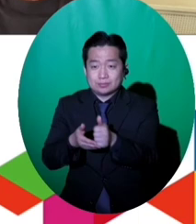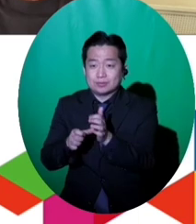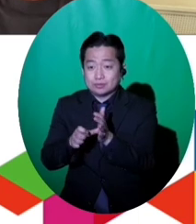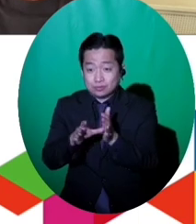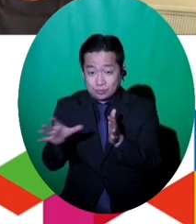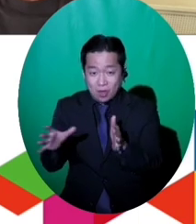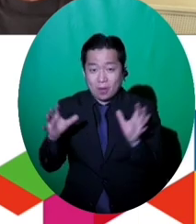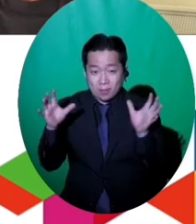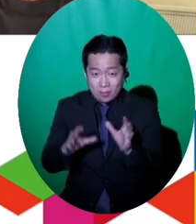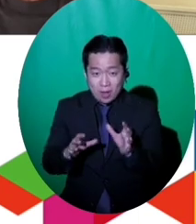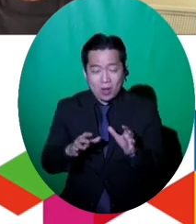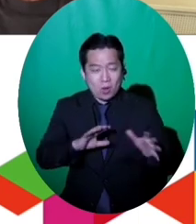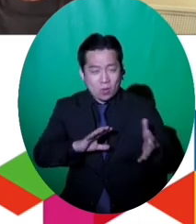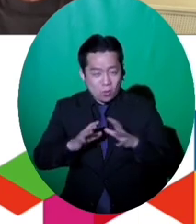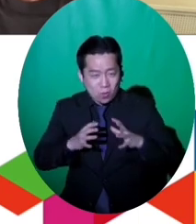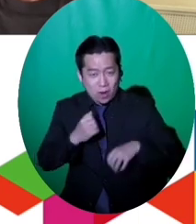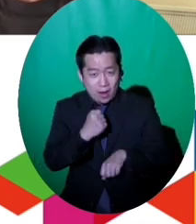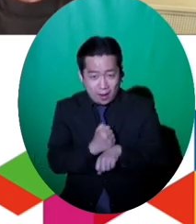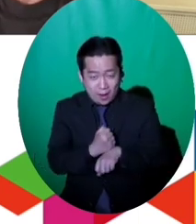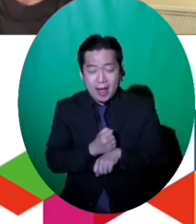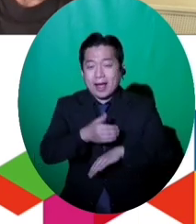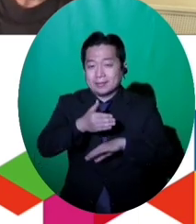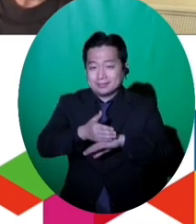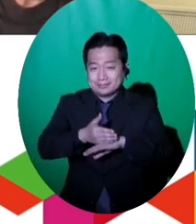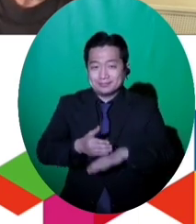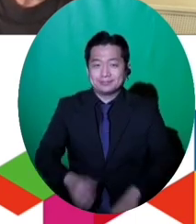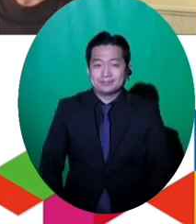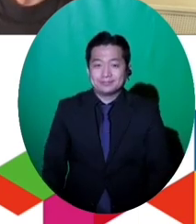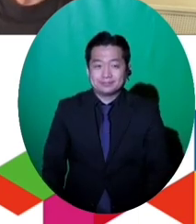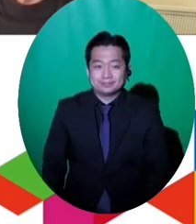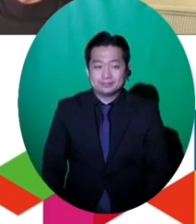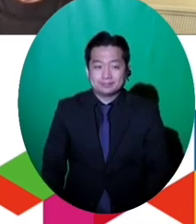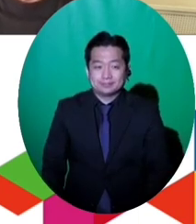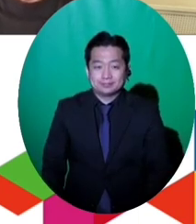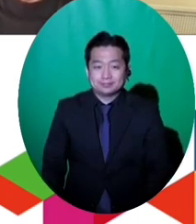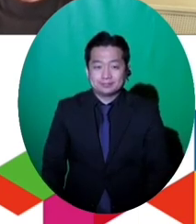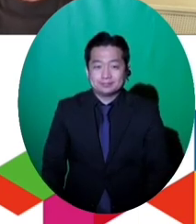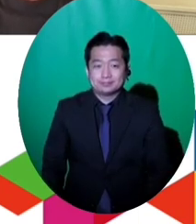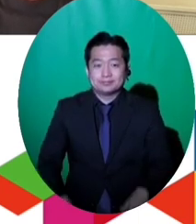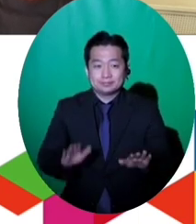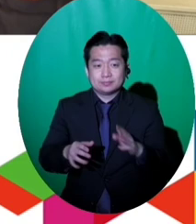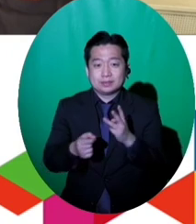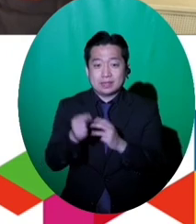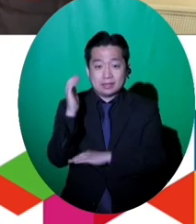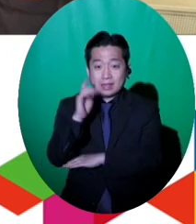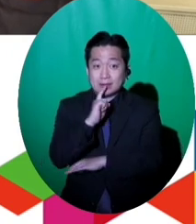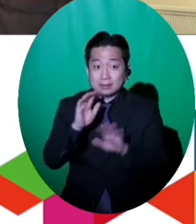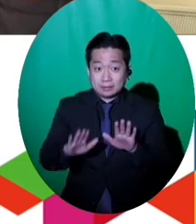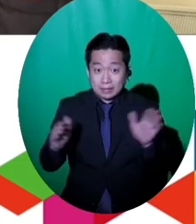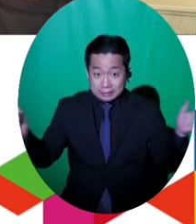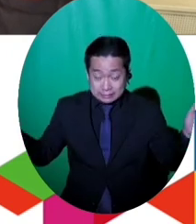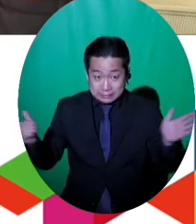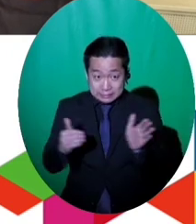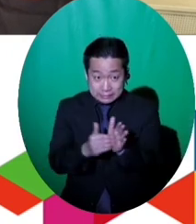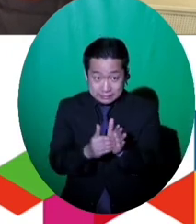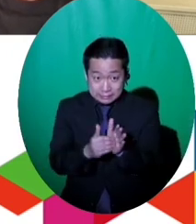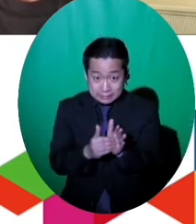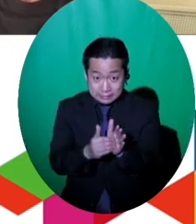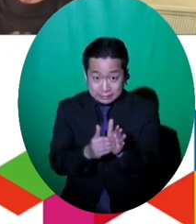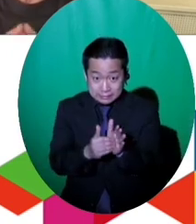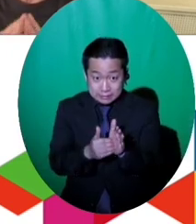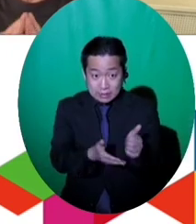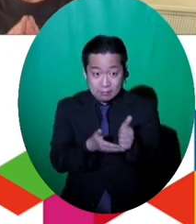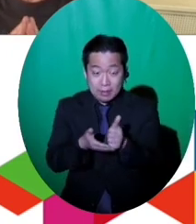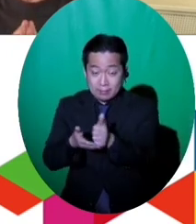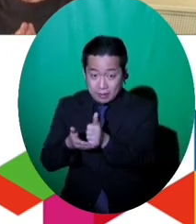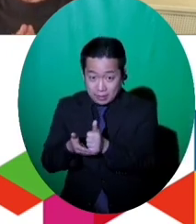Okay, this is the end of this plenary session, and thank you for the our panelists and speakers and